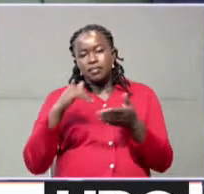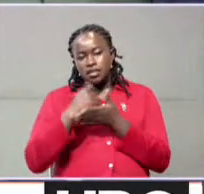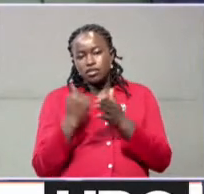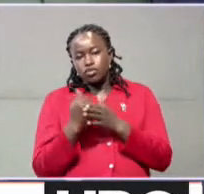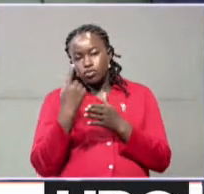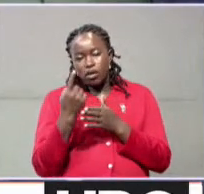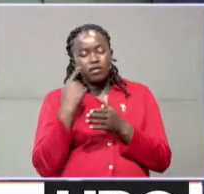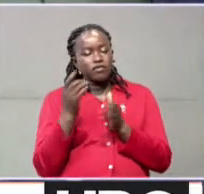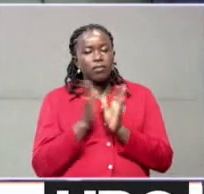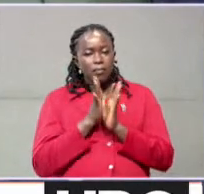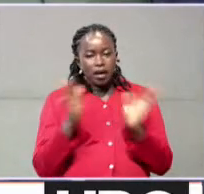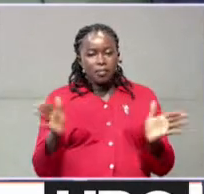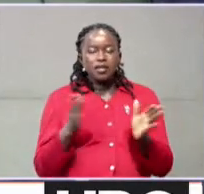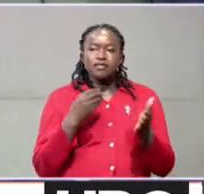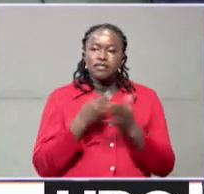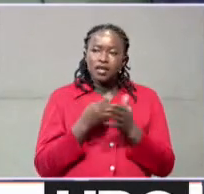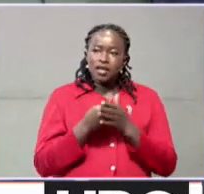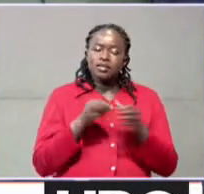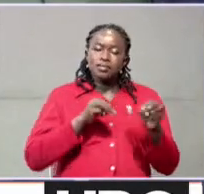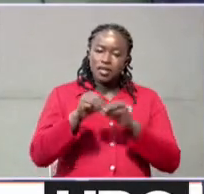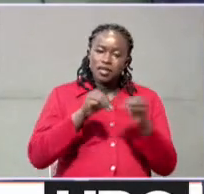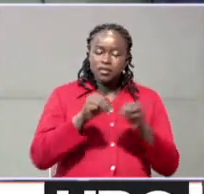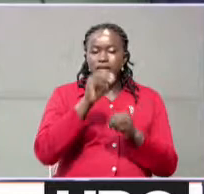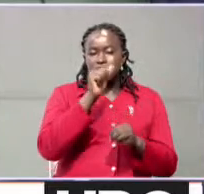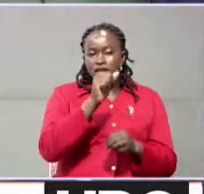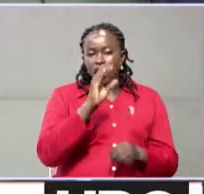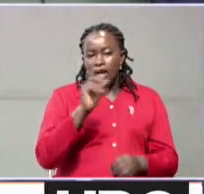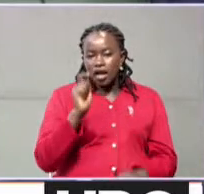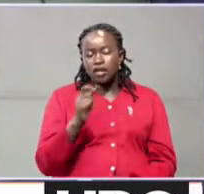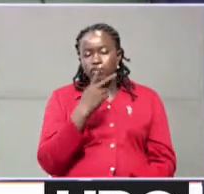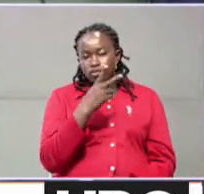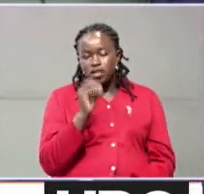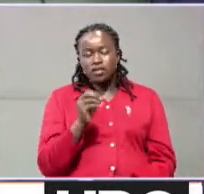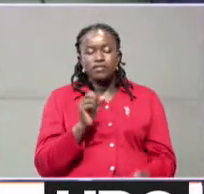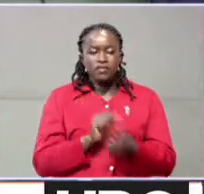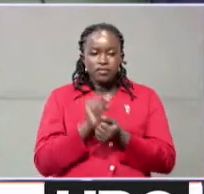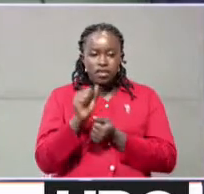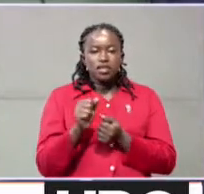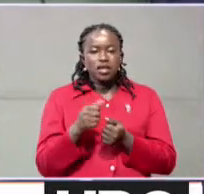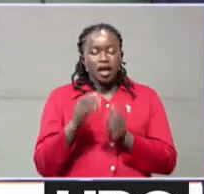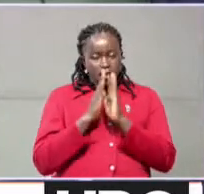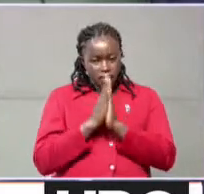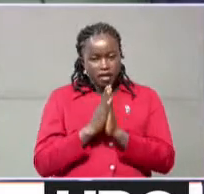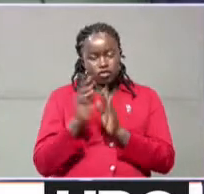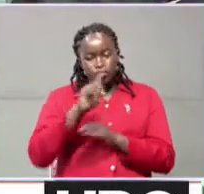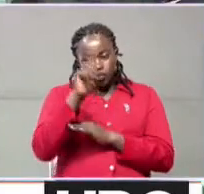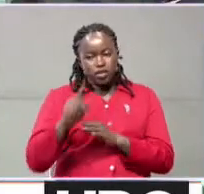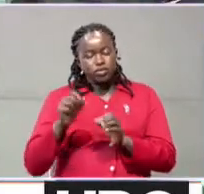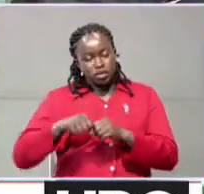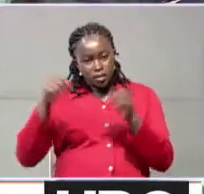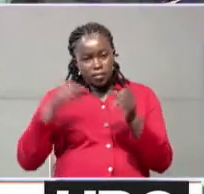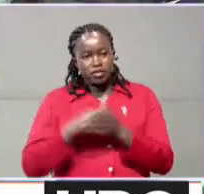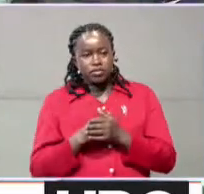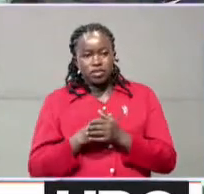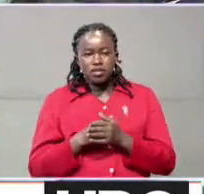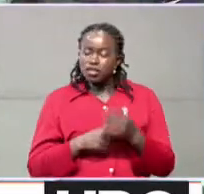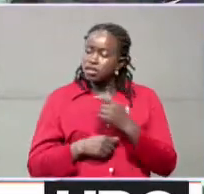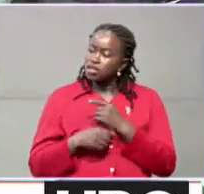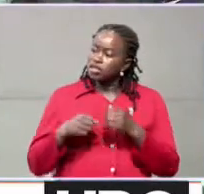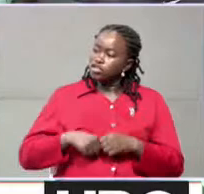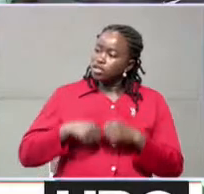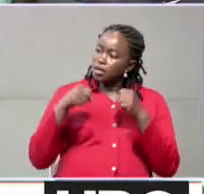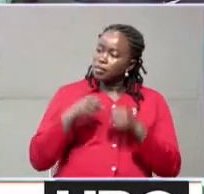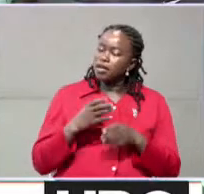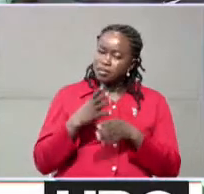public finance management acts 2015. i beg to question thank you chairperson thank you chairman budget uh please